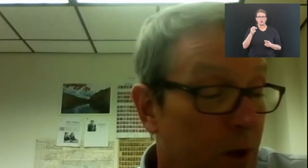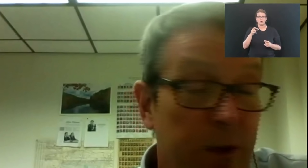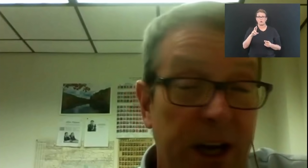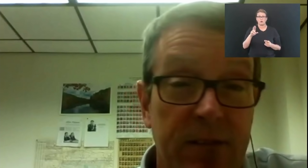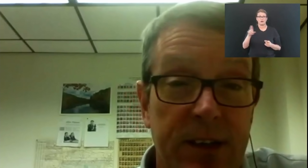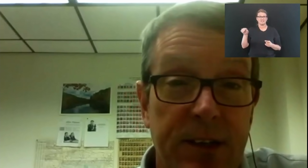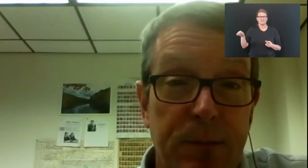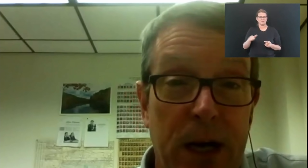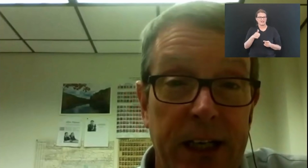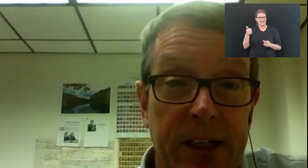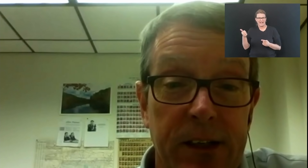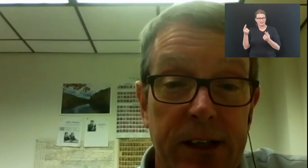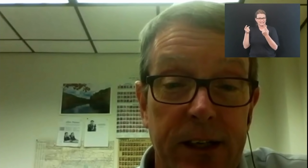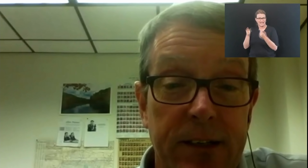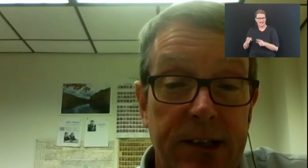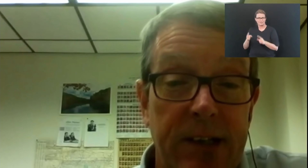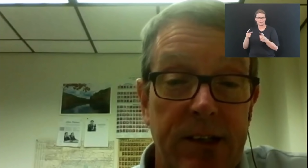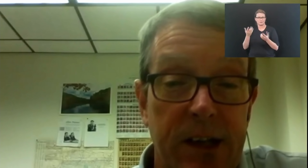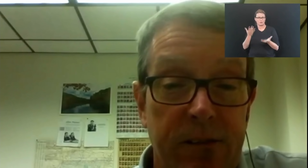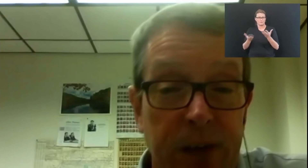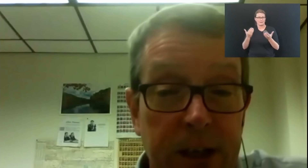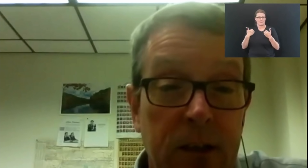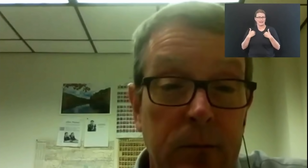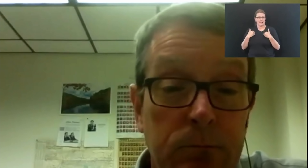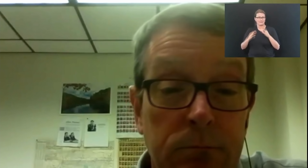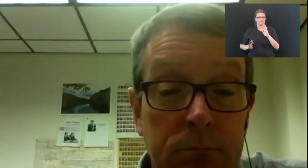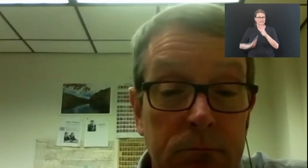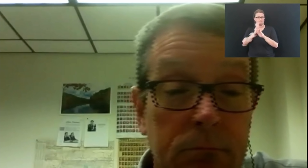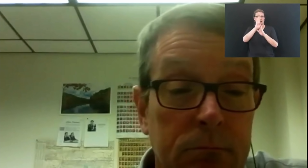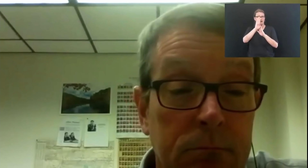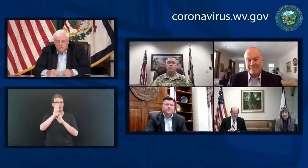we would have this spike in the state's death rate?